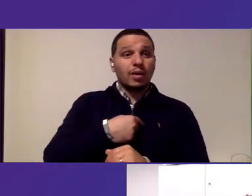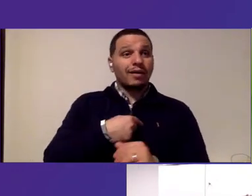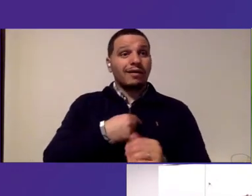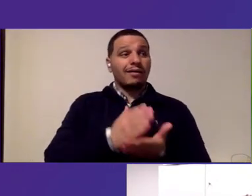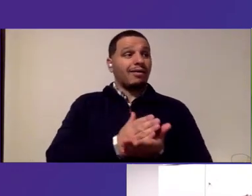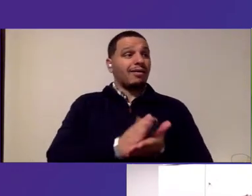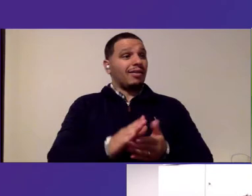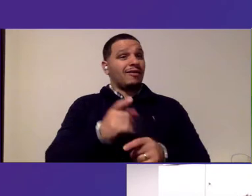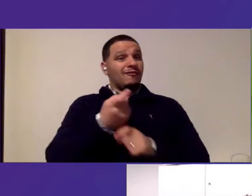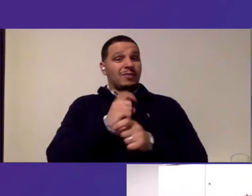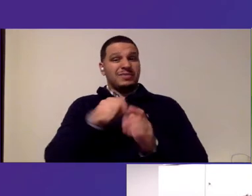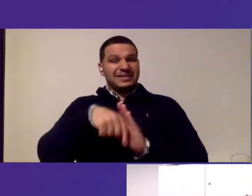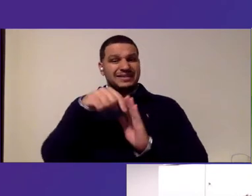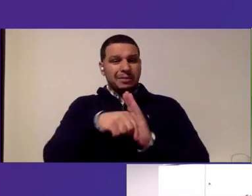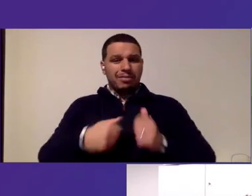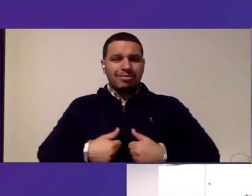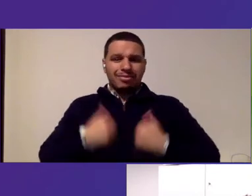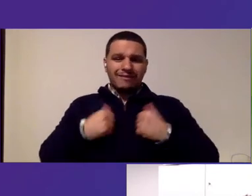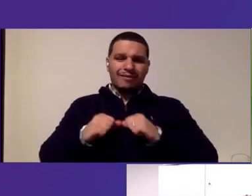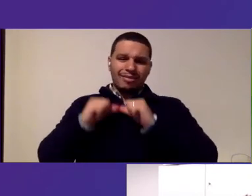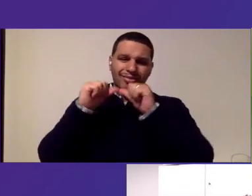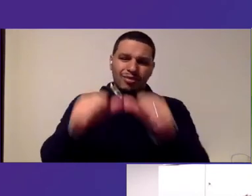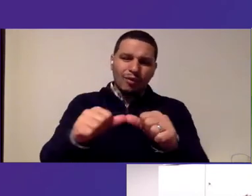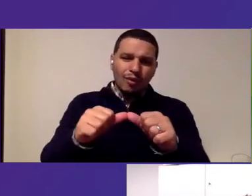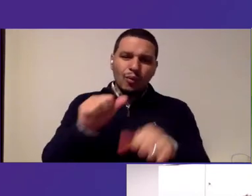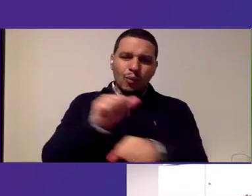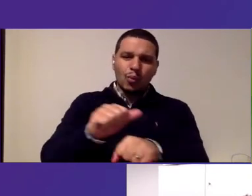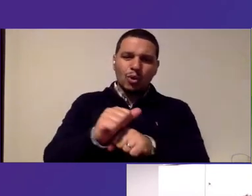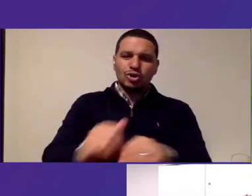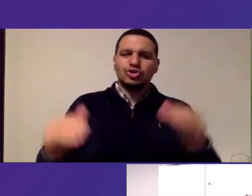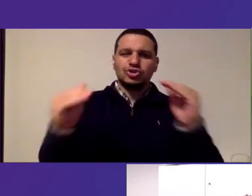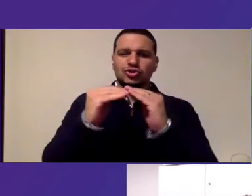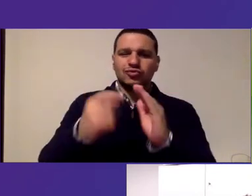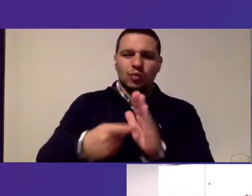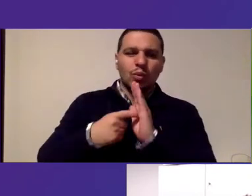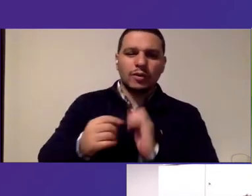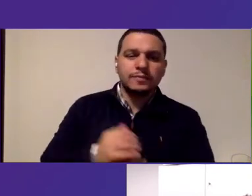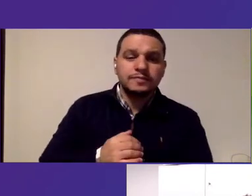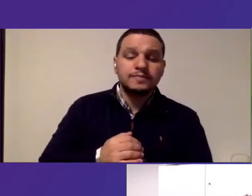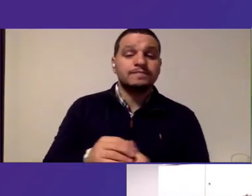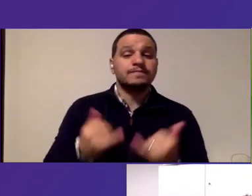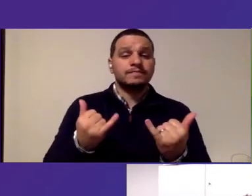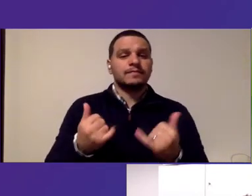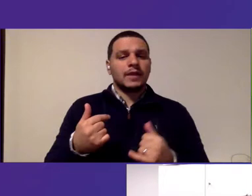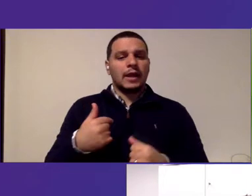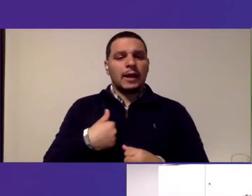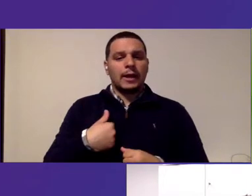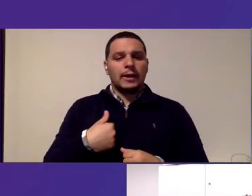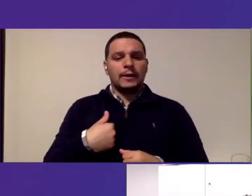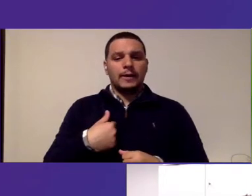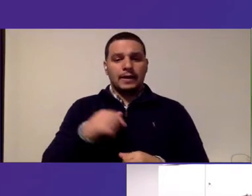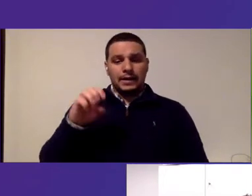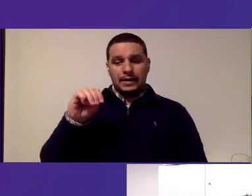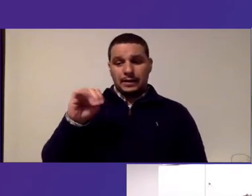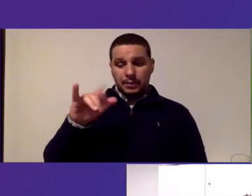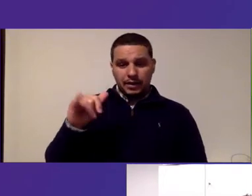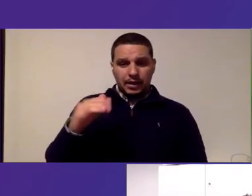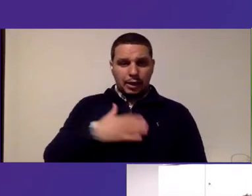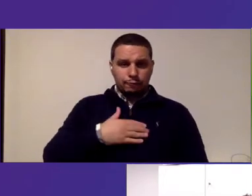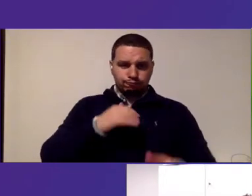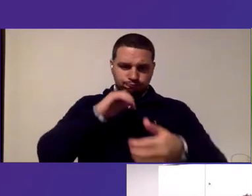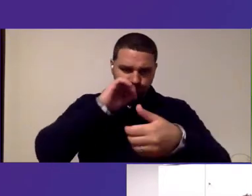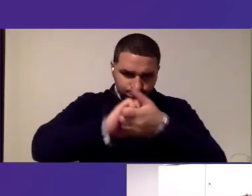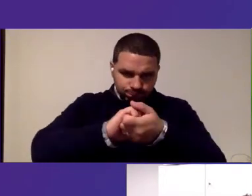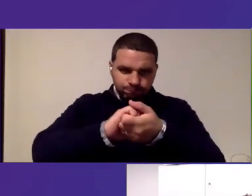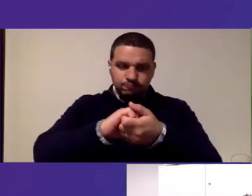deep, lifelong work that justice requires. Today, I express my solidarity to you, Emily, our solidarity as a collective